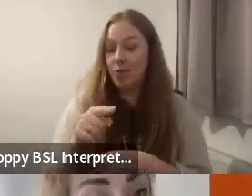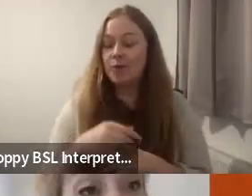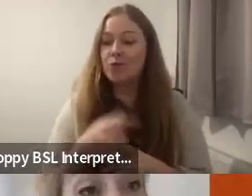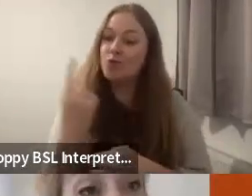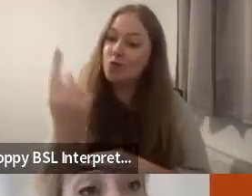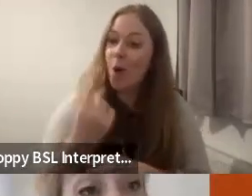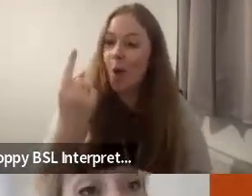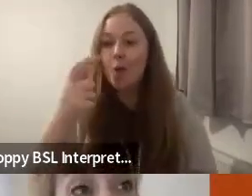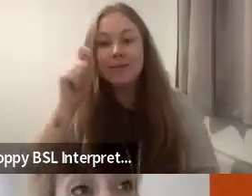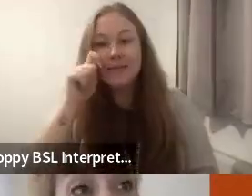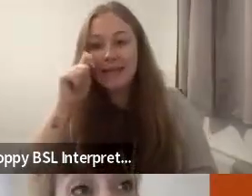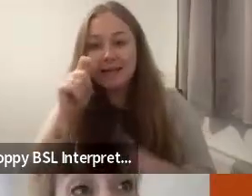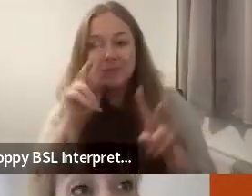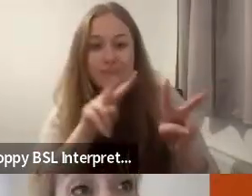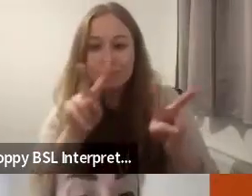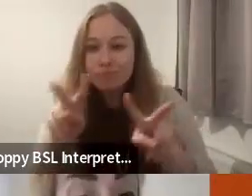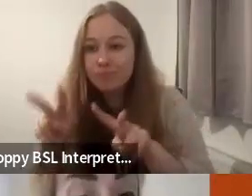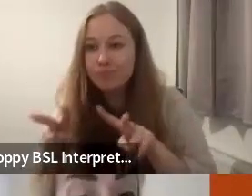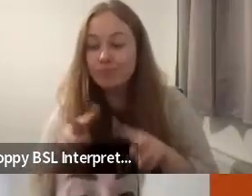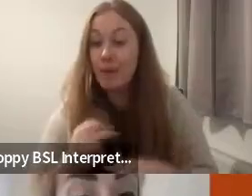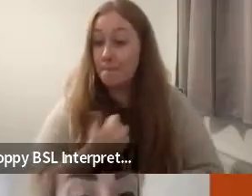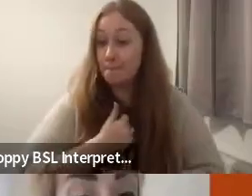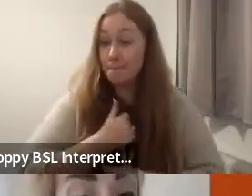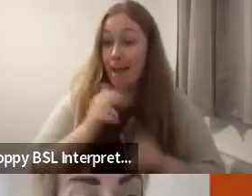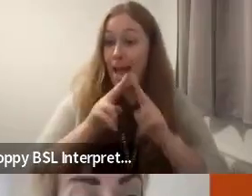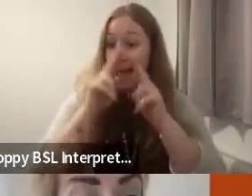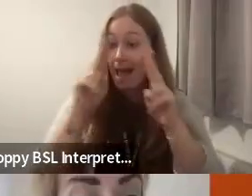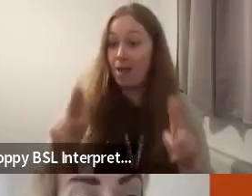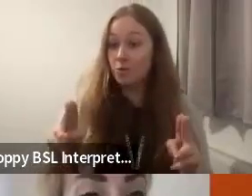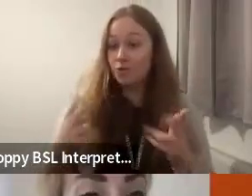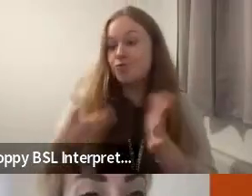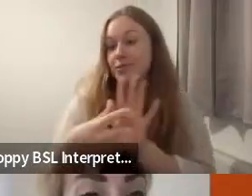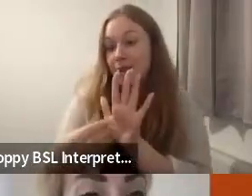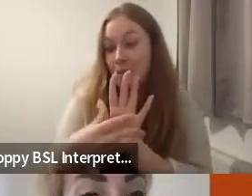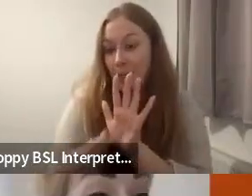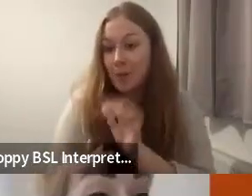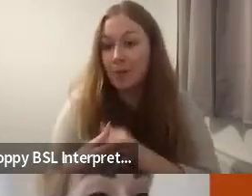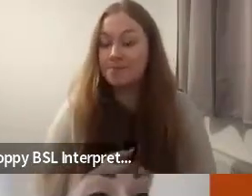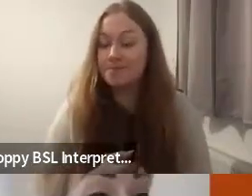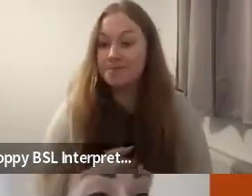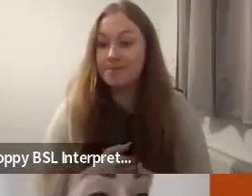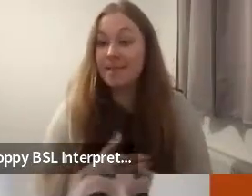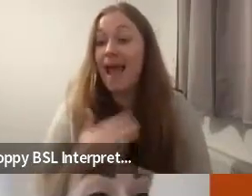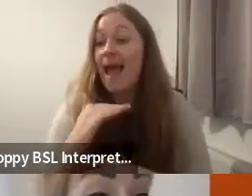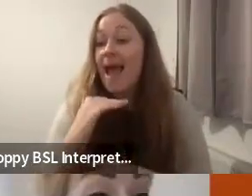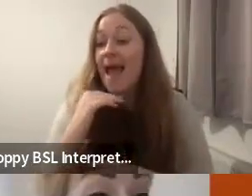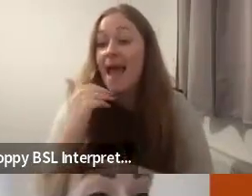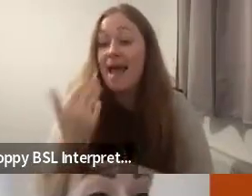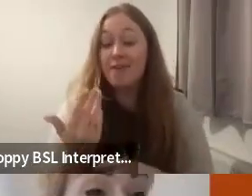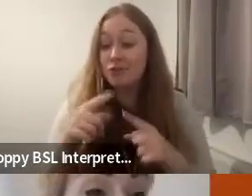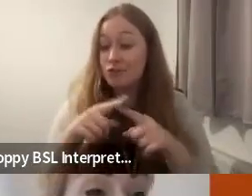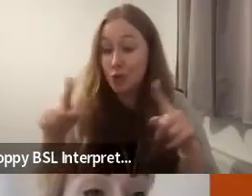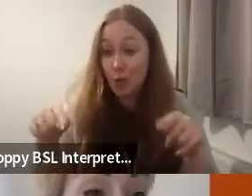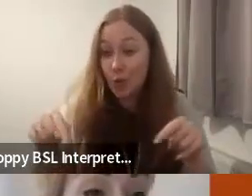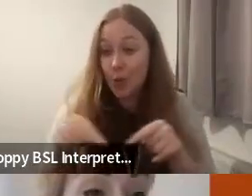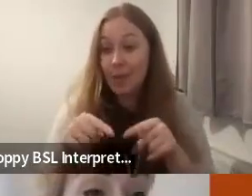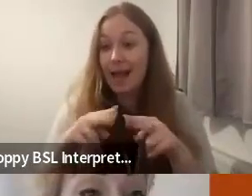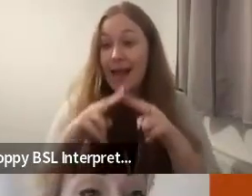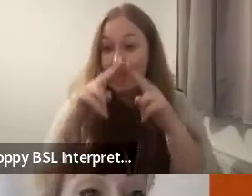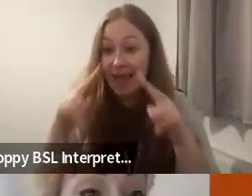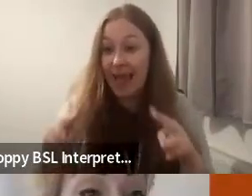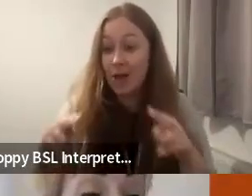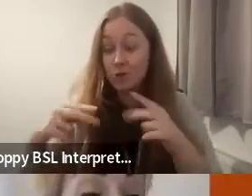detective. In our household, we every single room in the house, everybody sleeps with a